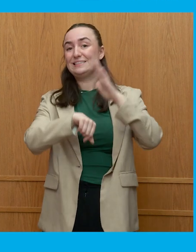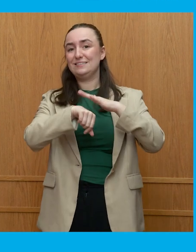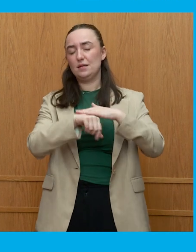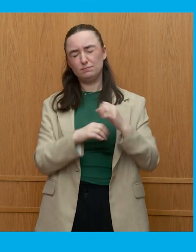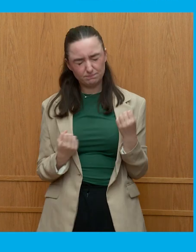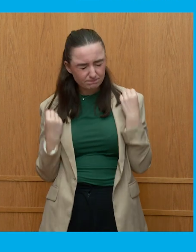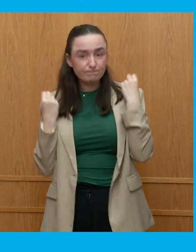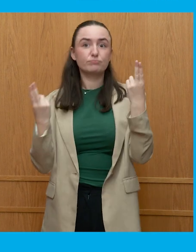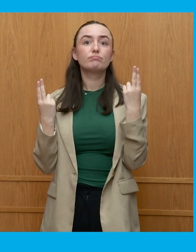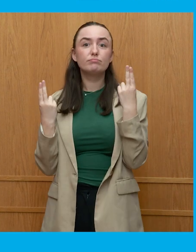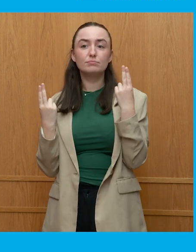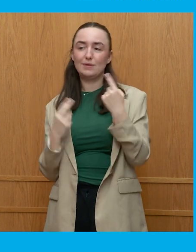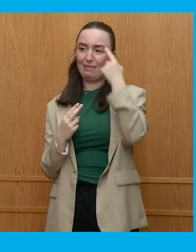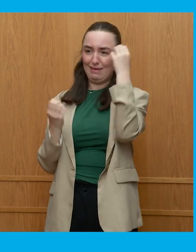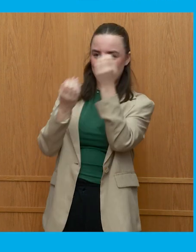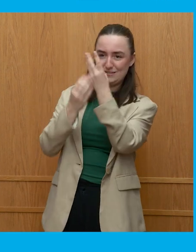on that